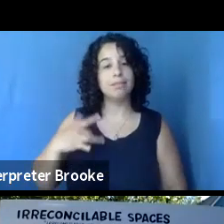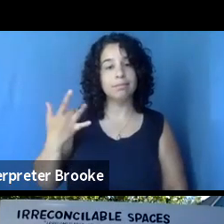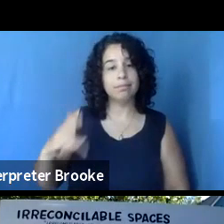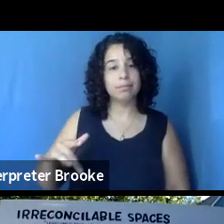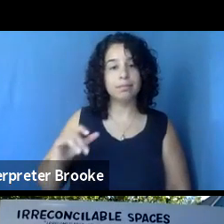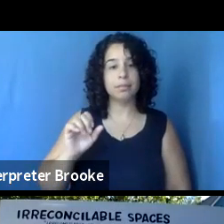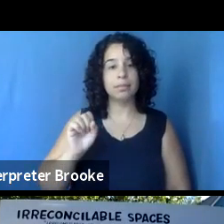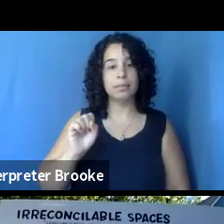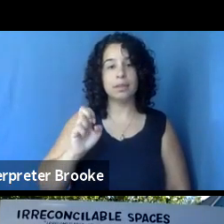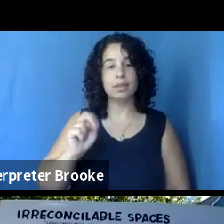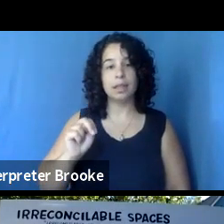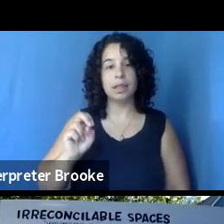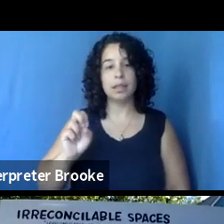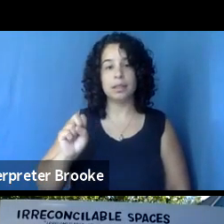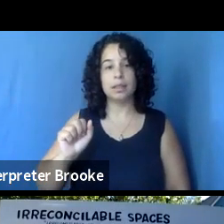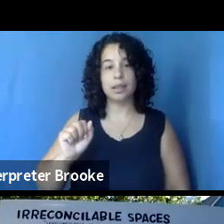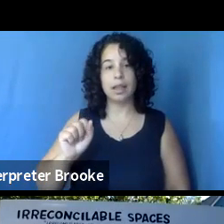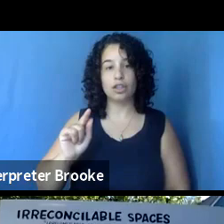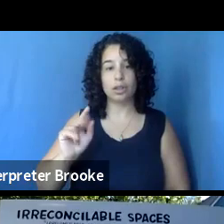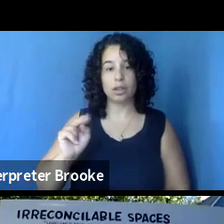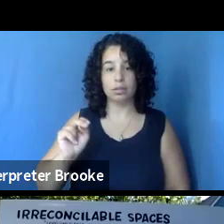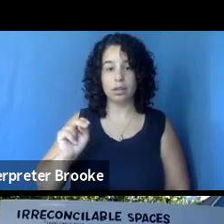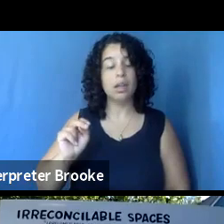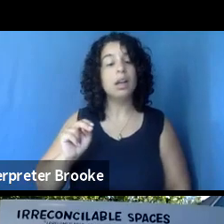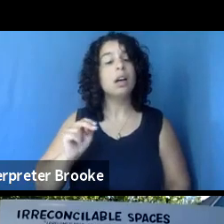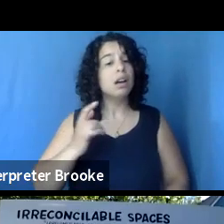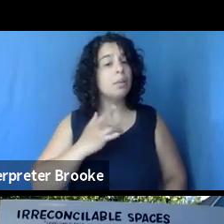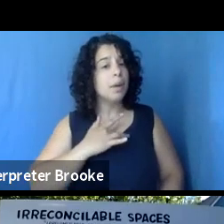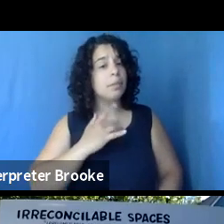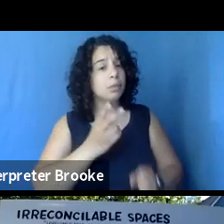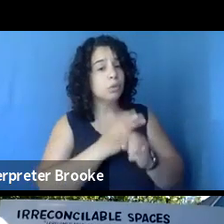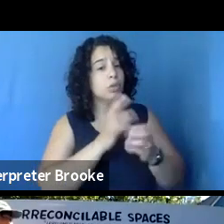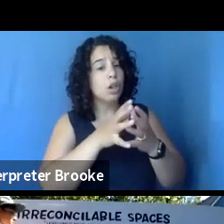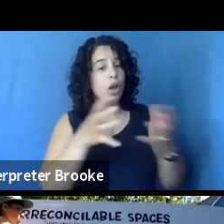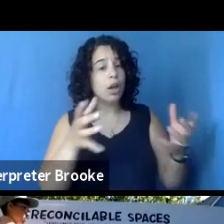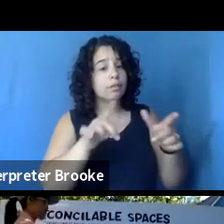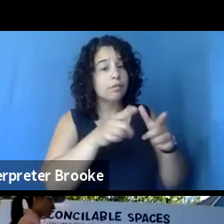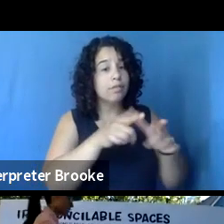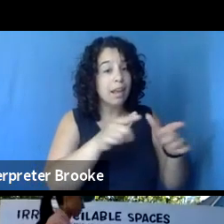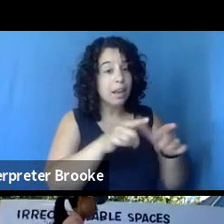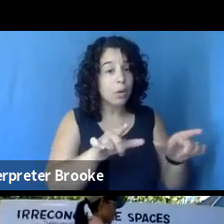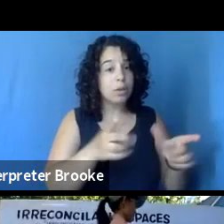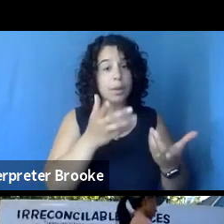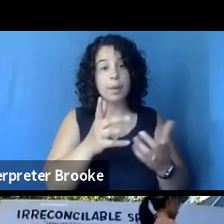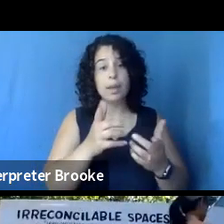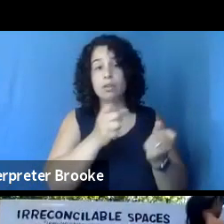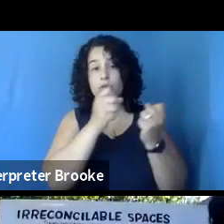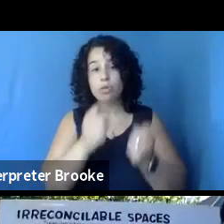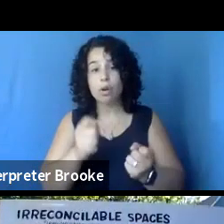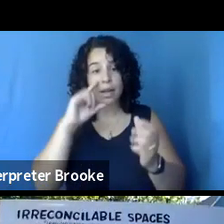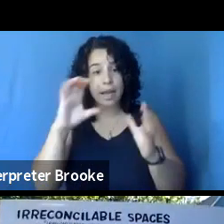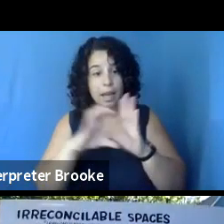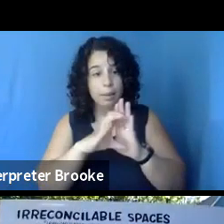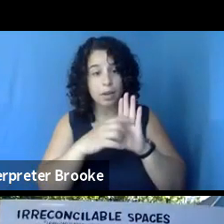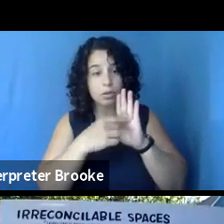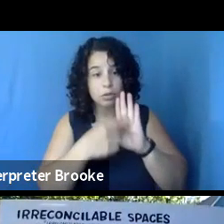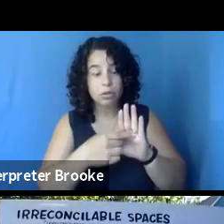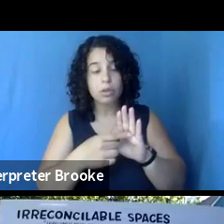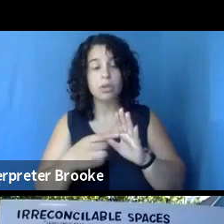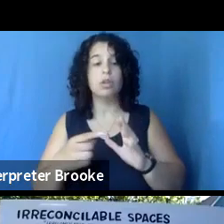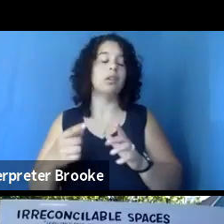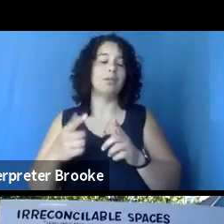my practice is sometimes largely language-based or sometimes largely image-based or sometimes largely sound-based.